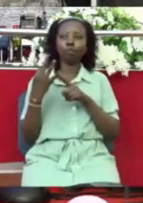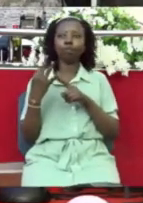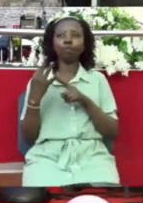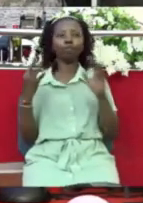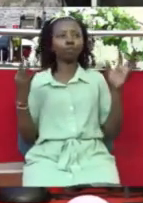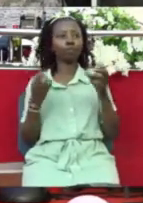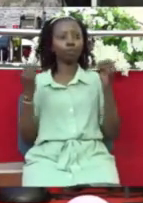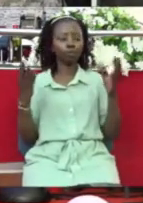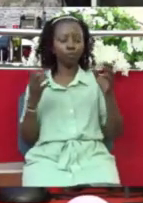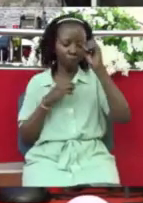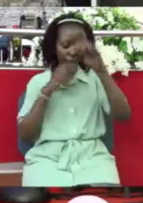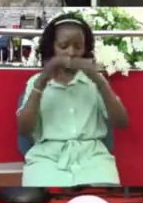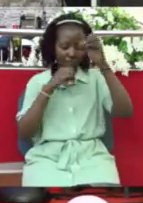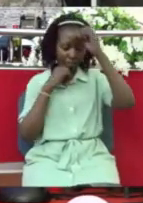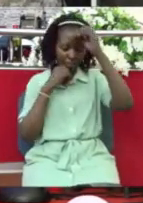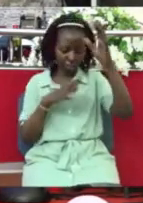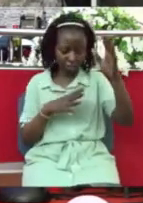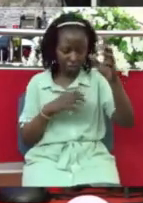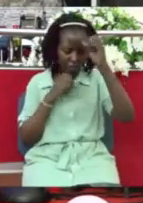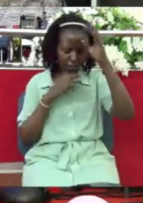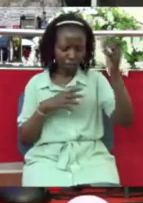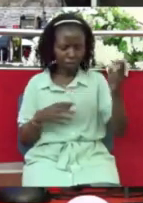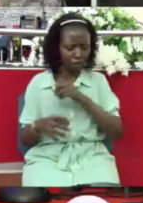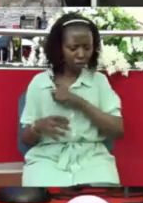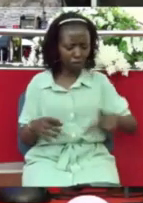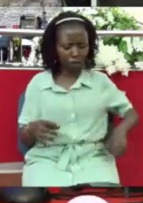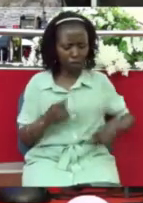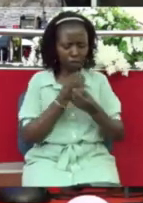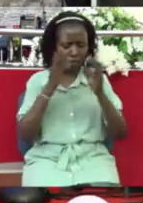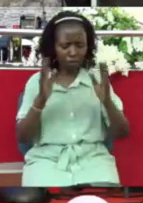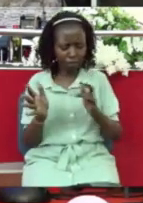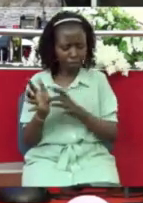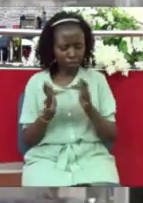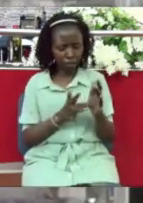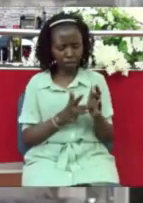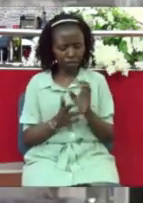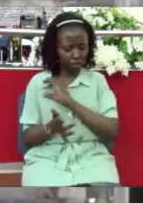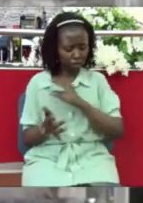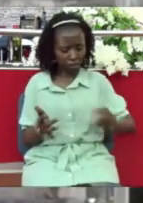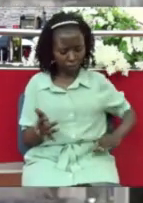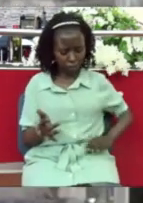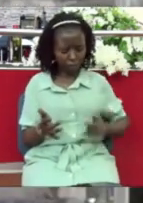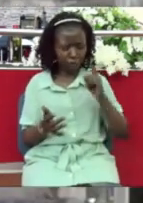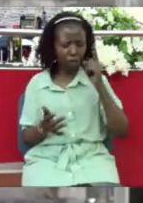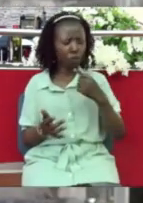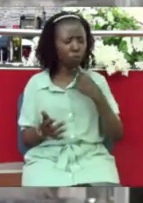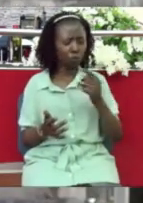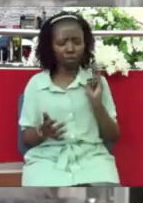Hallelujah. Our Heavenly Father, the Father of our Lord and Savior Jesus Christ, you are telling